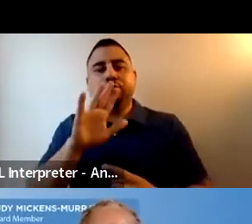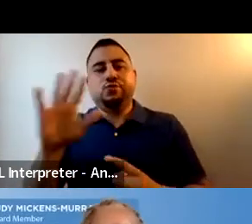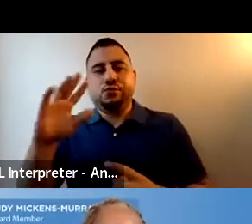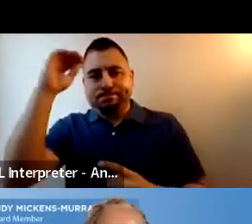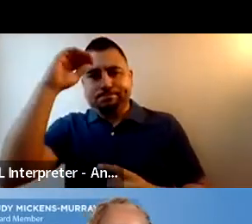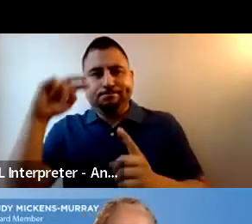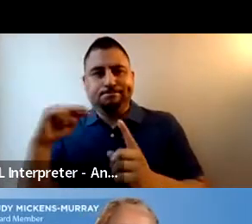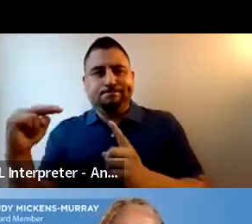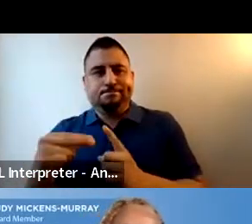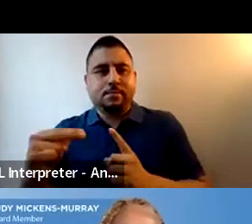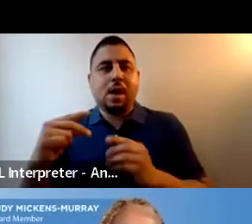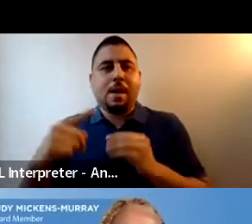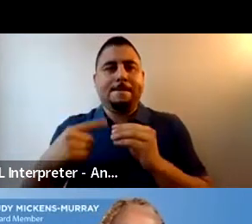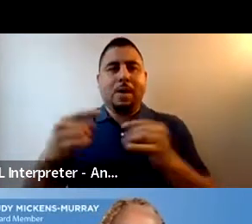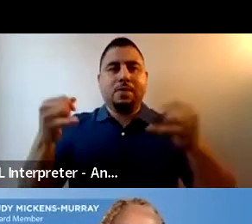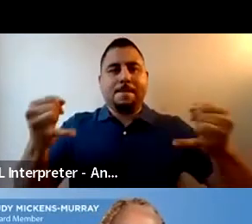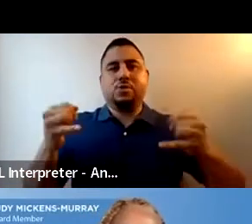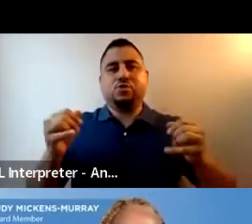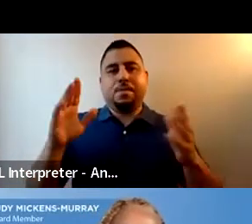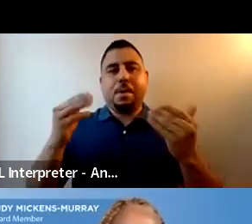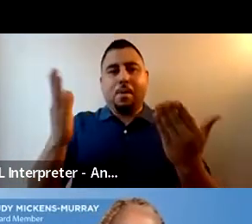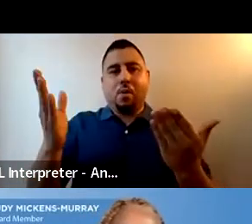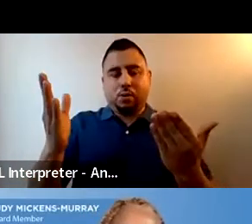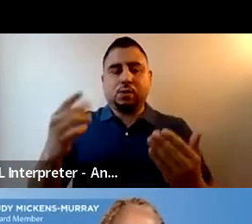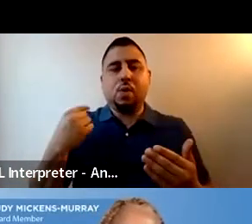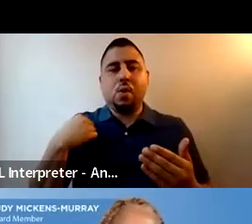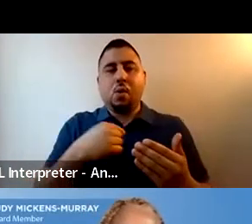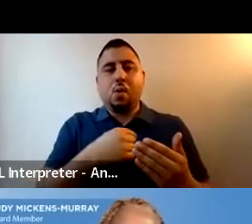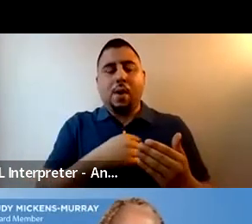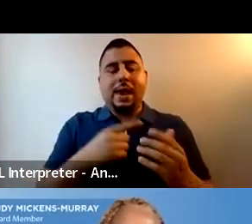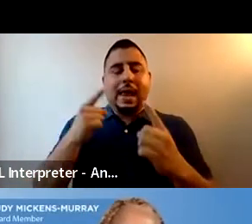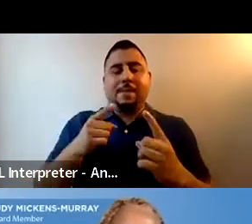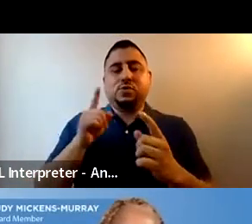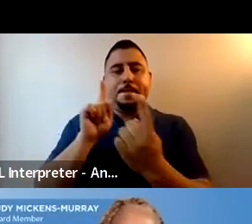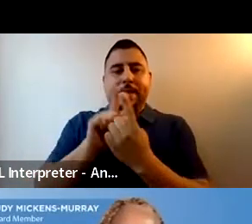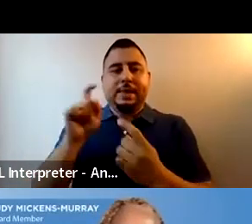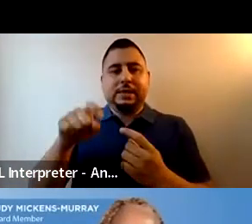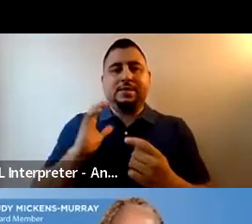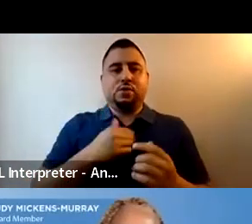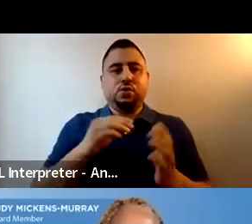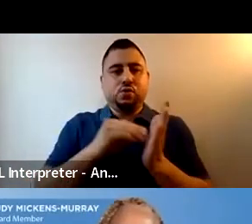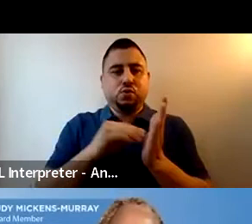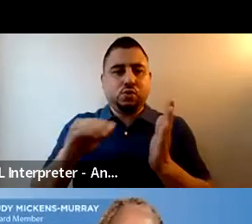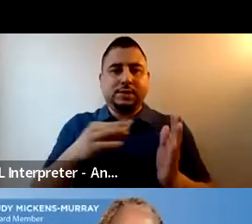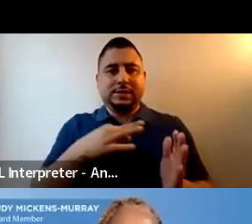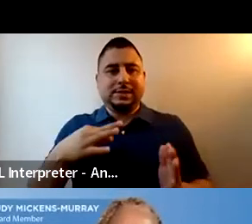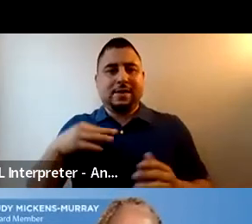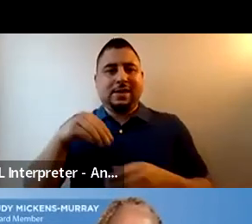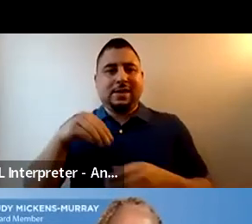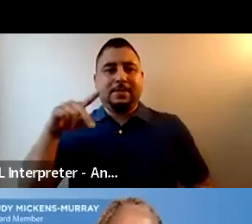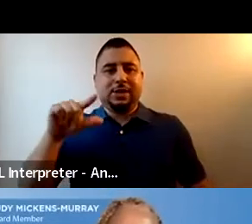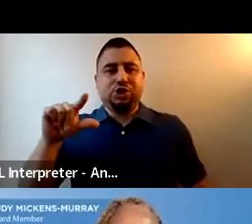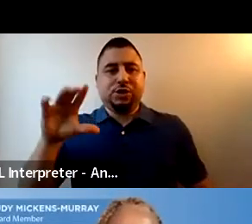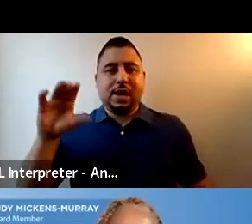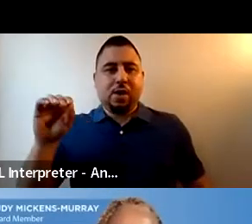boundary proposal. With the public's involvement, we aim to meet the needs of our students and staff in Prince George's